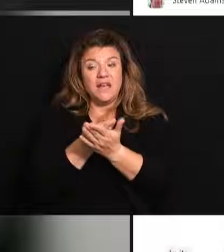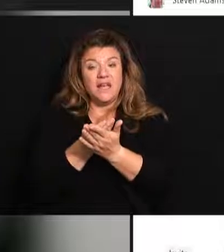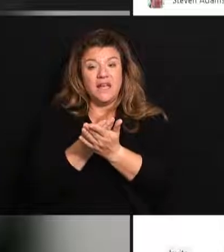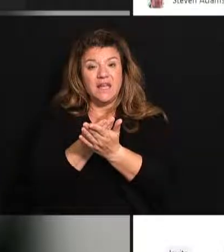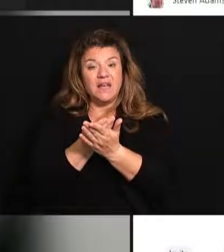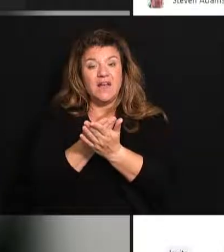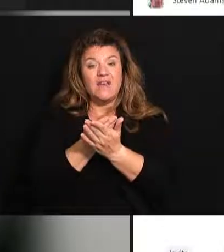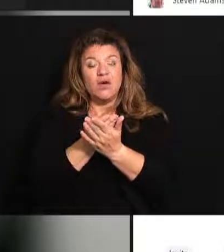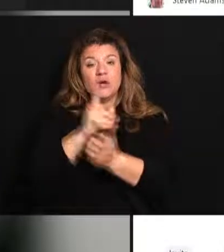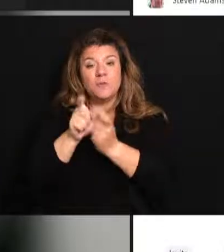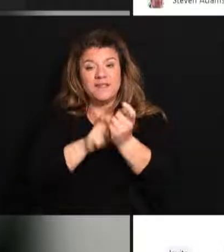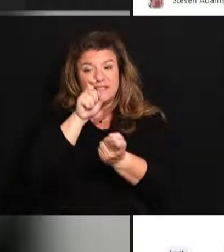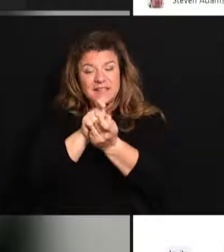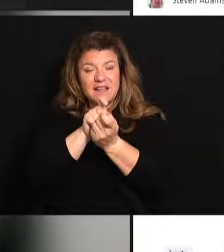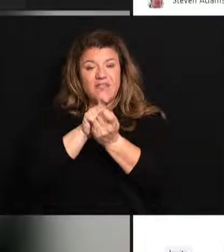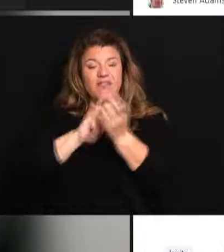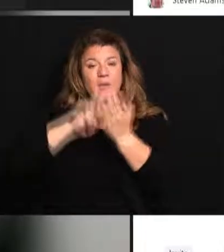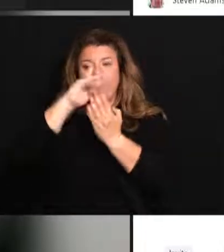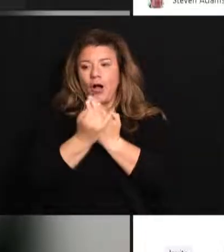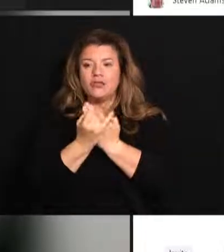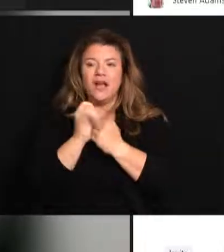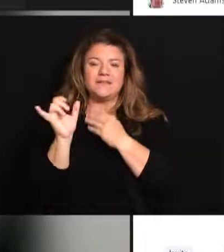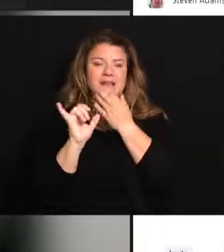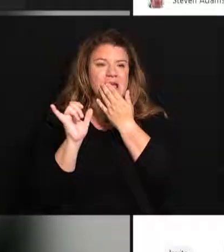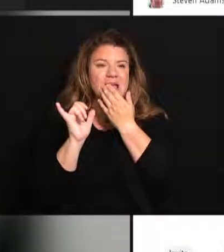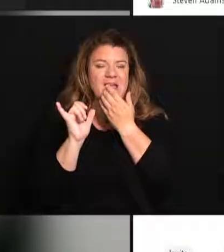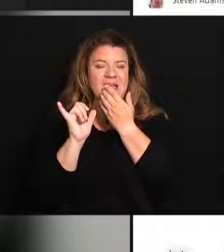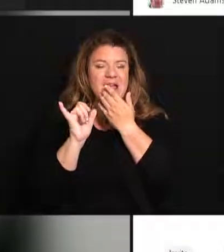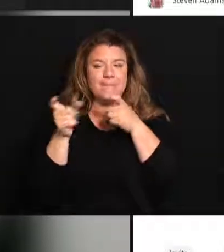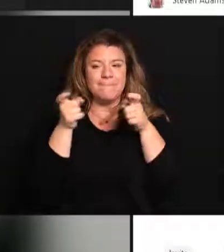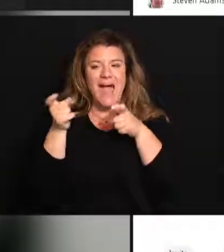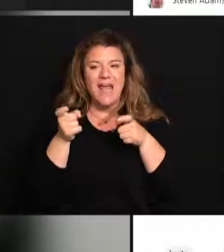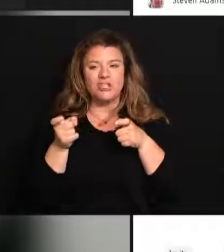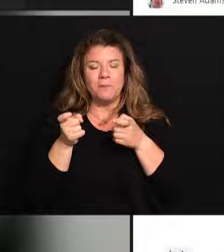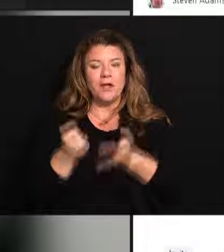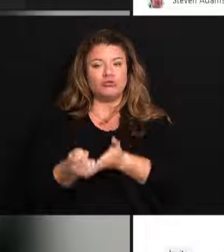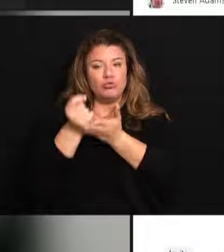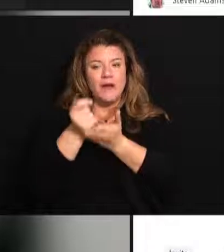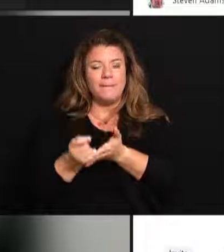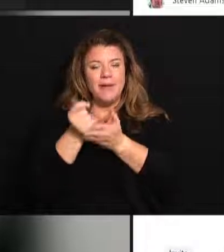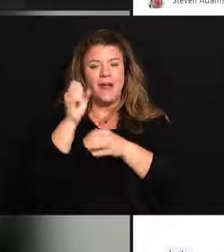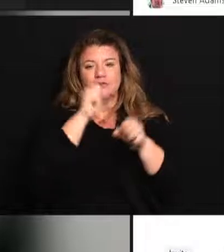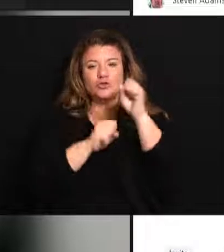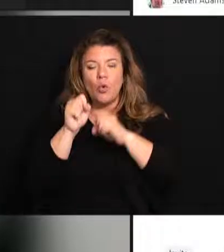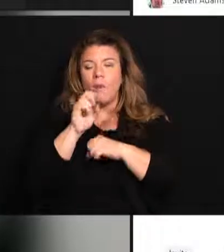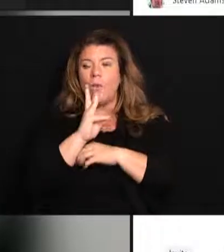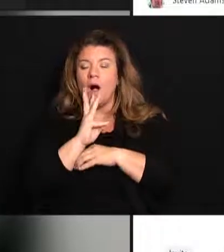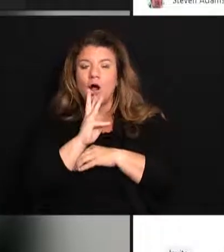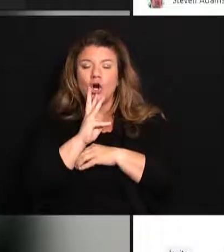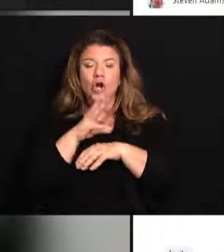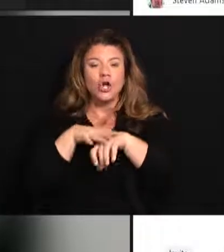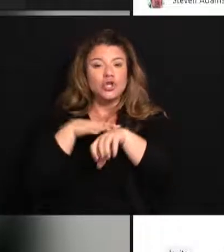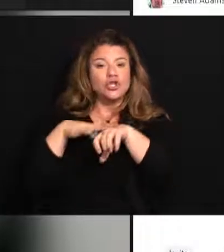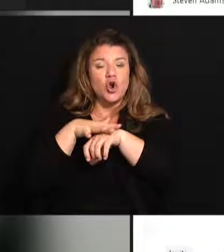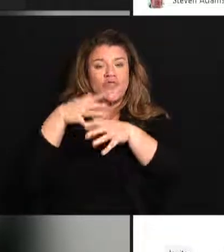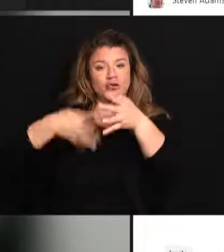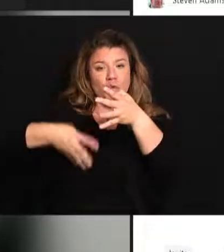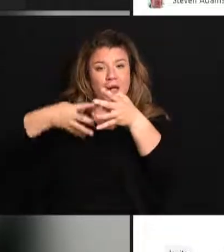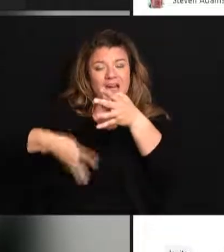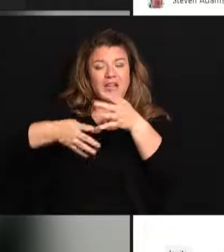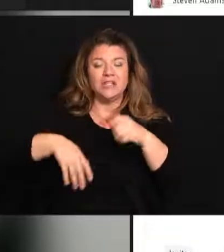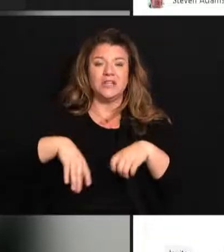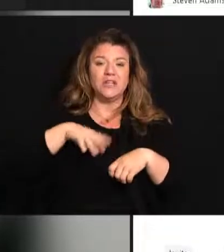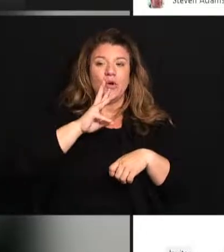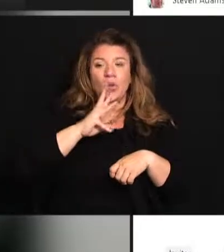for specific projects such as management, treatment of stormwater, subsurface drainage of water,